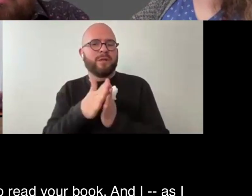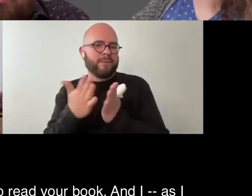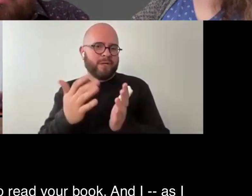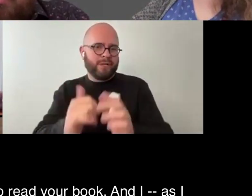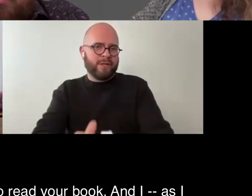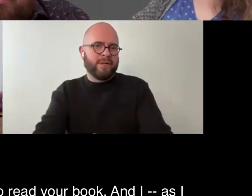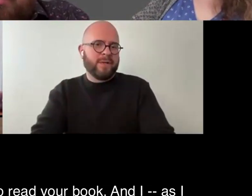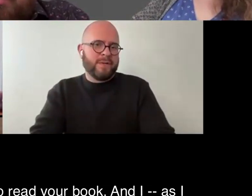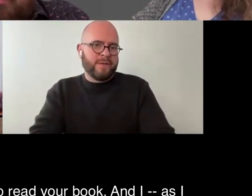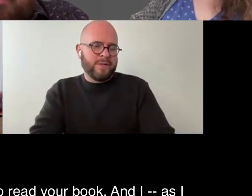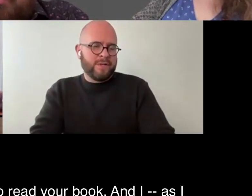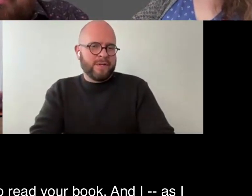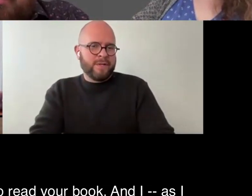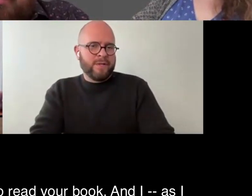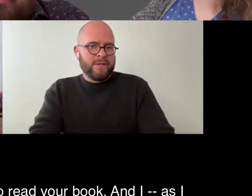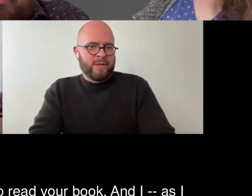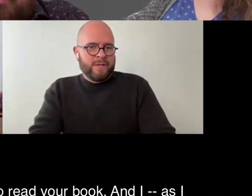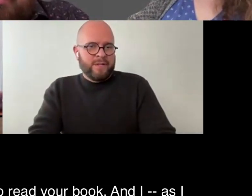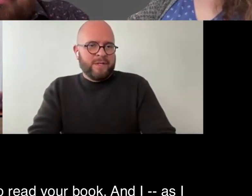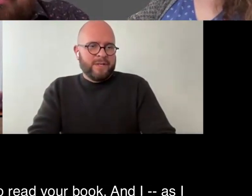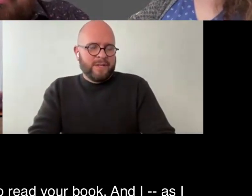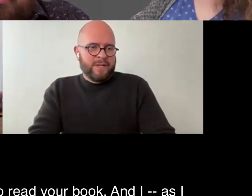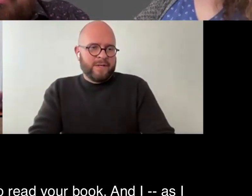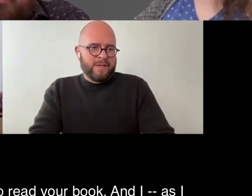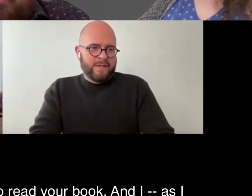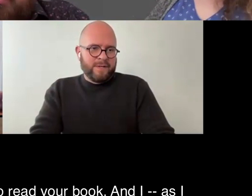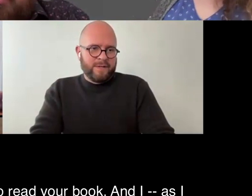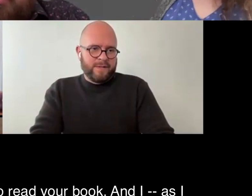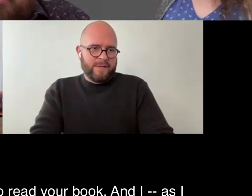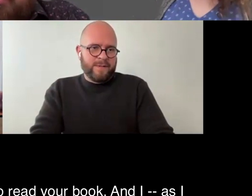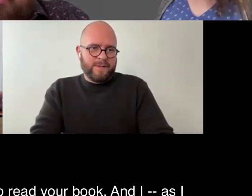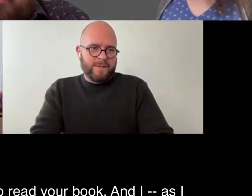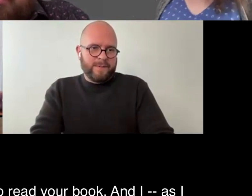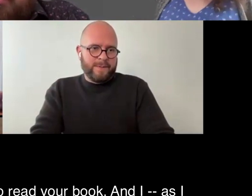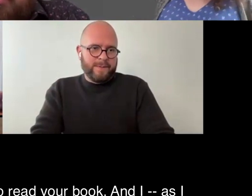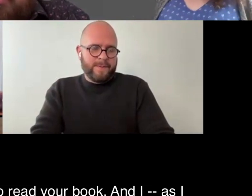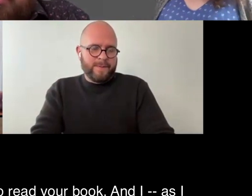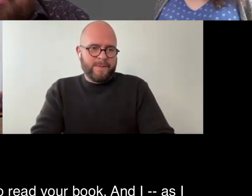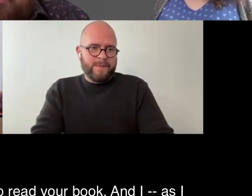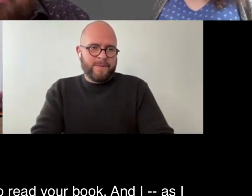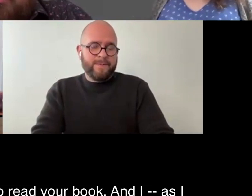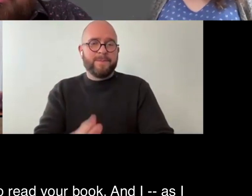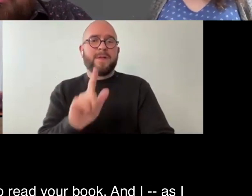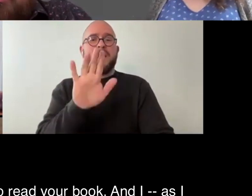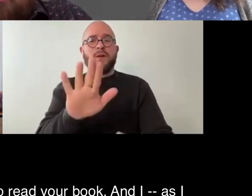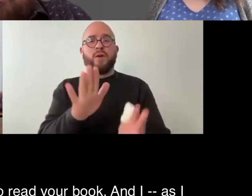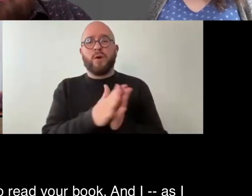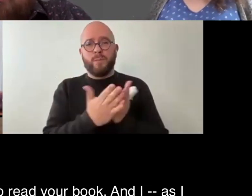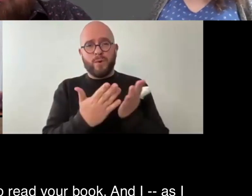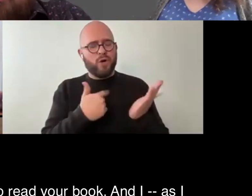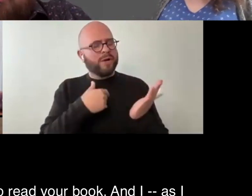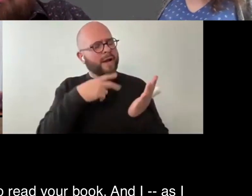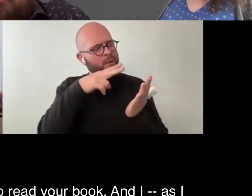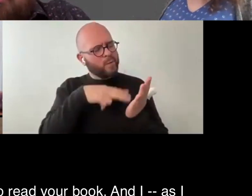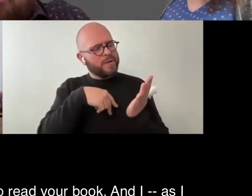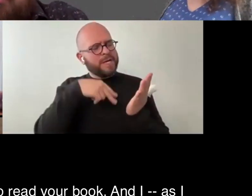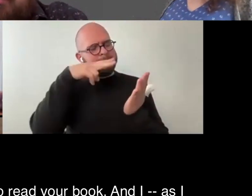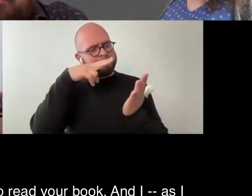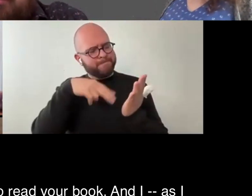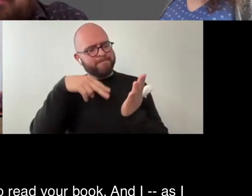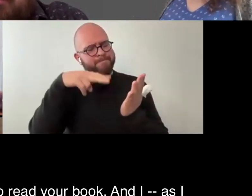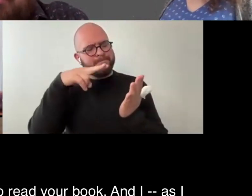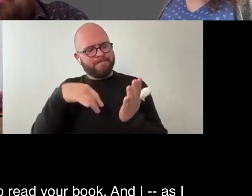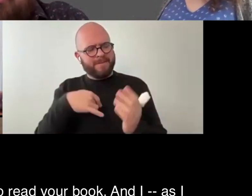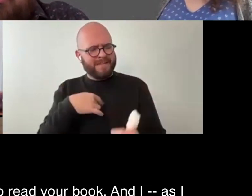And as I read it, I think, what place did